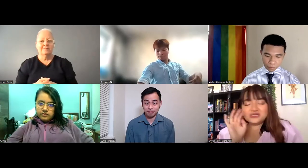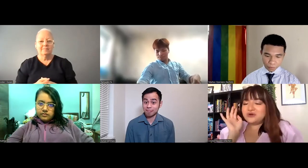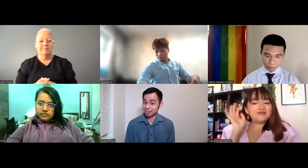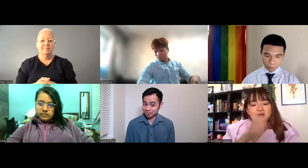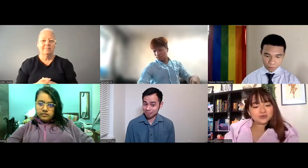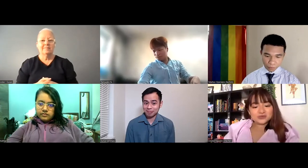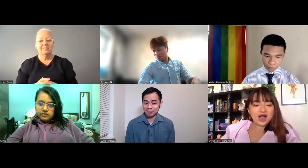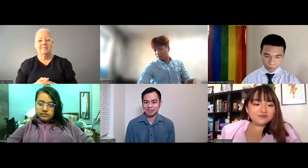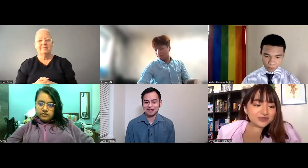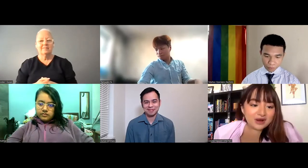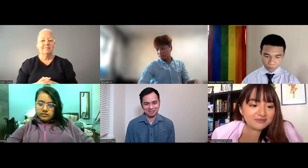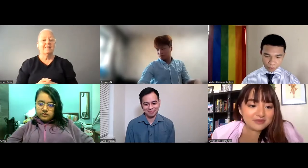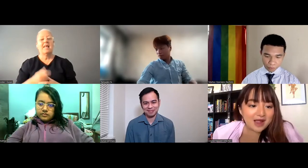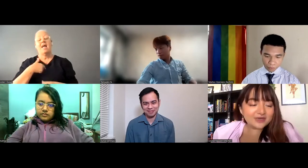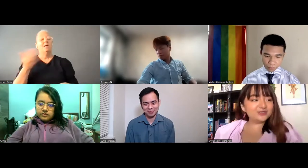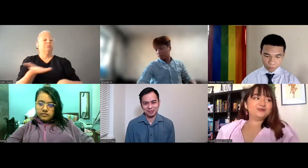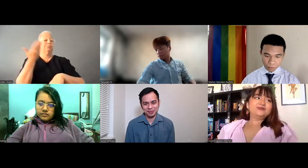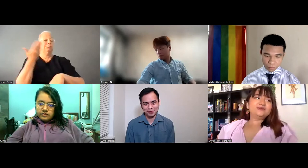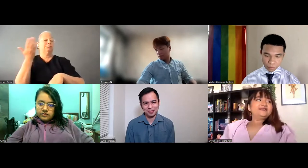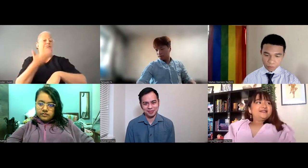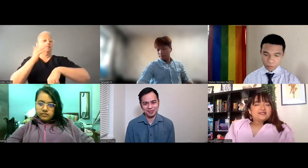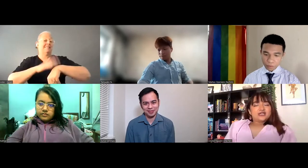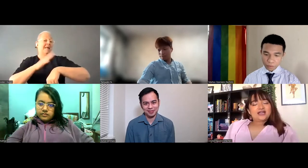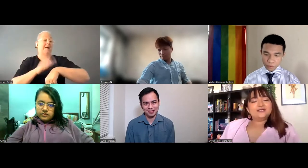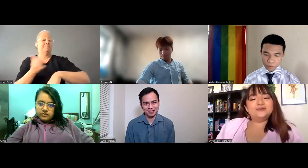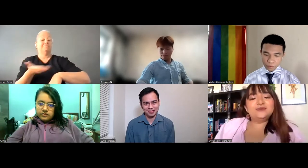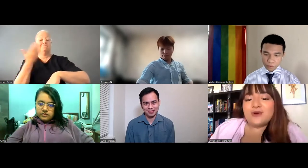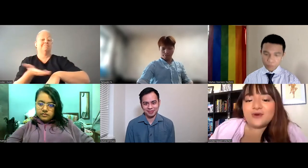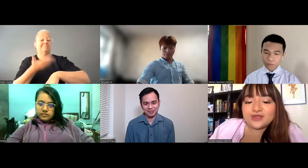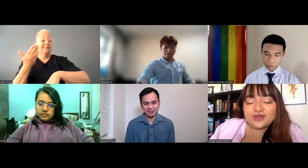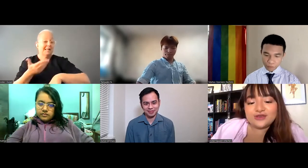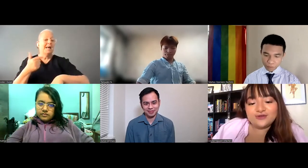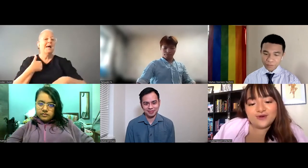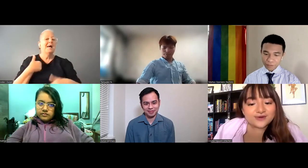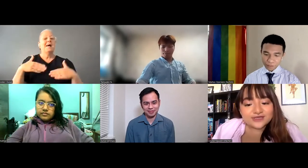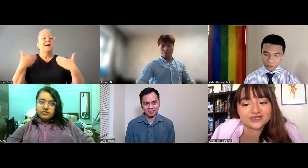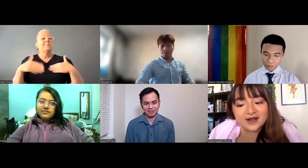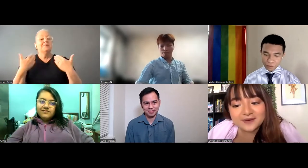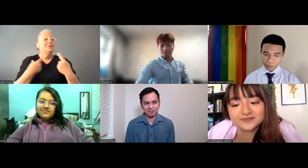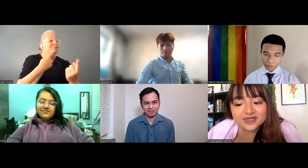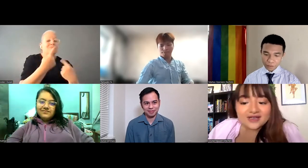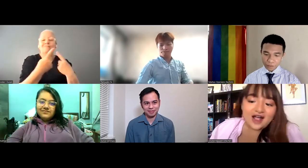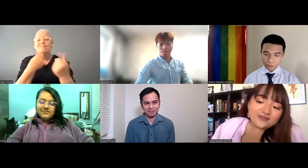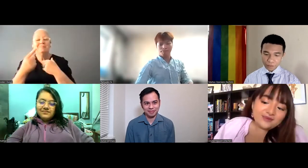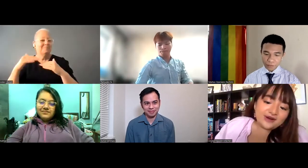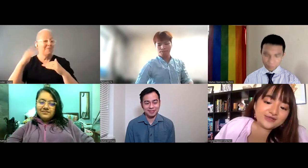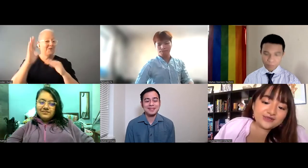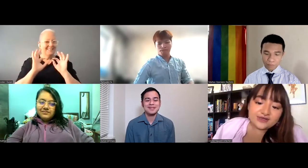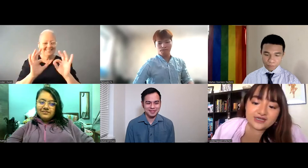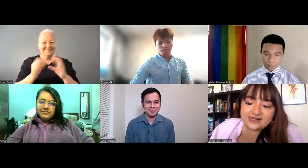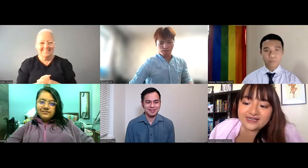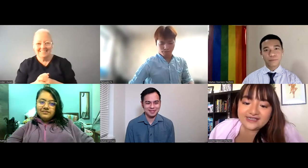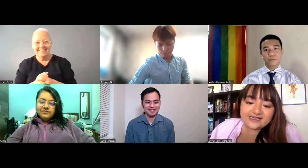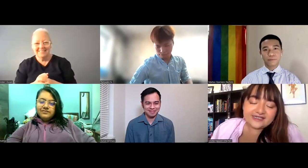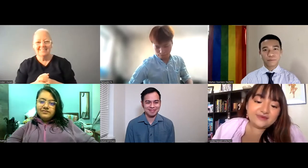We still have ample time, so I'm happy to chat a little bit more with you folks. Kavya, Marcus,